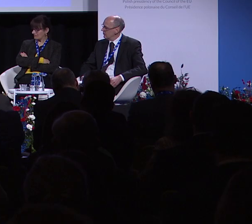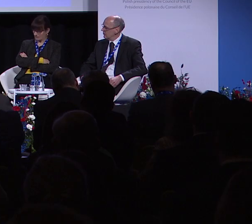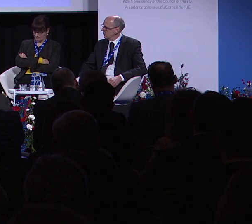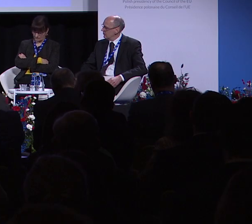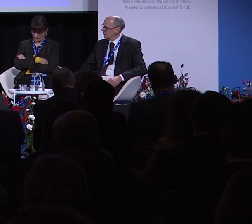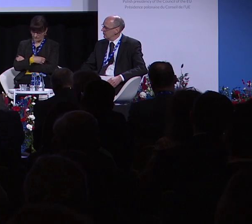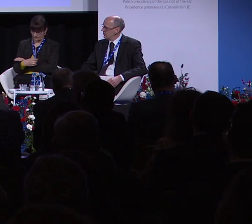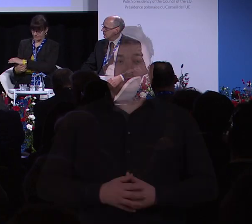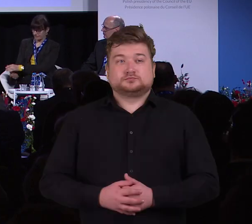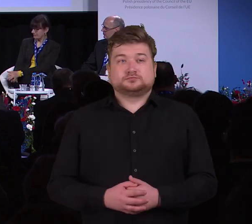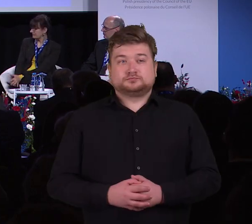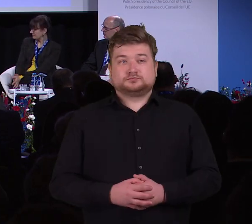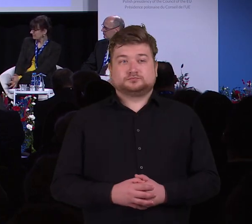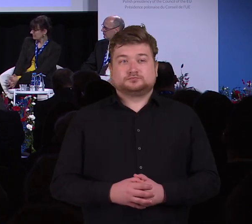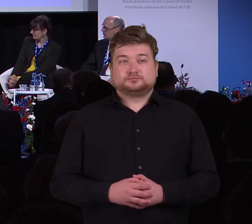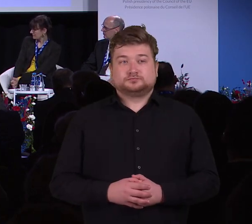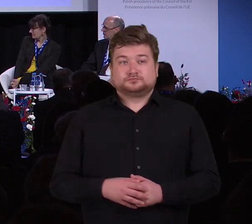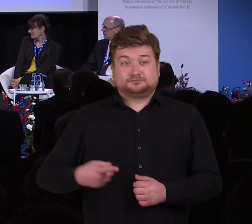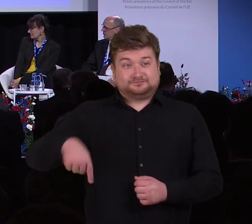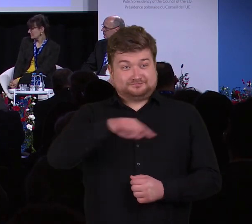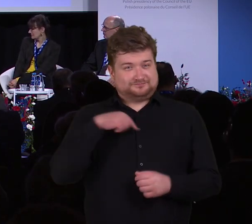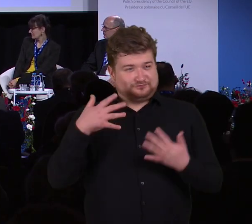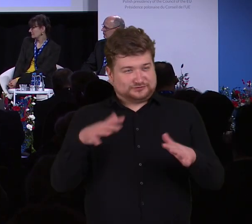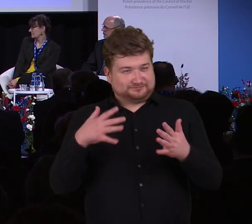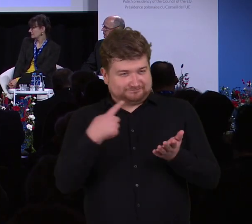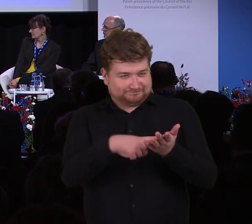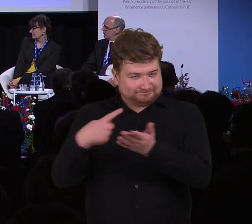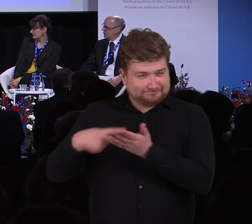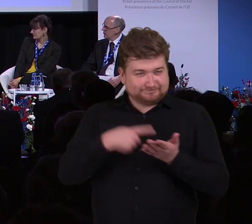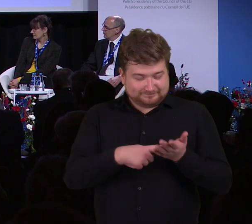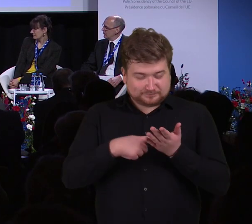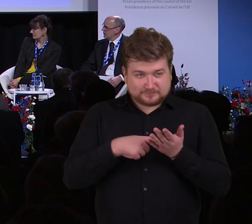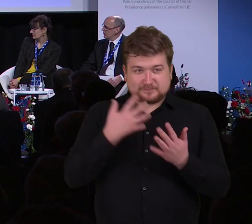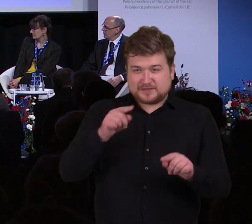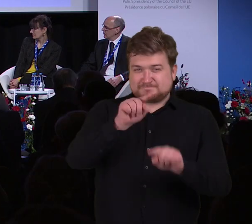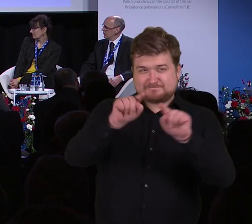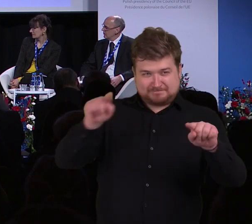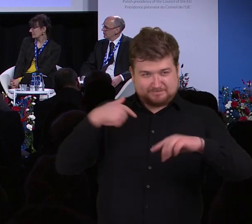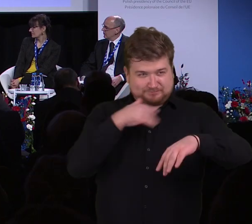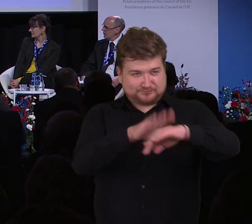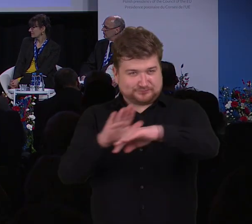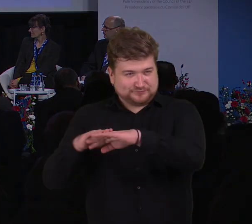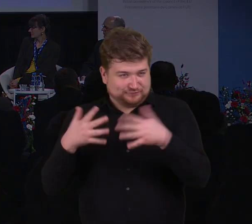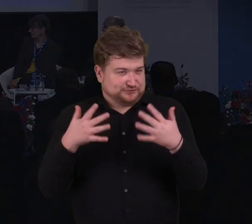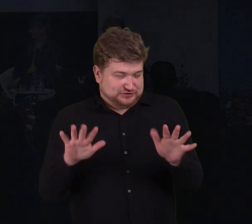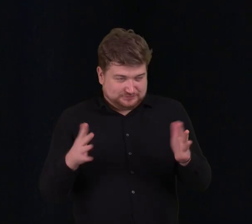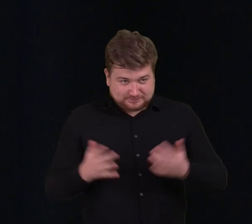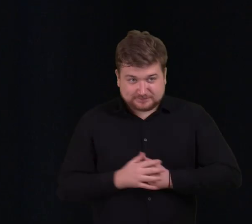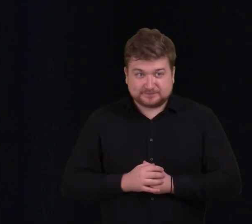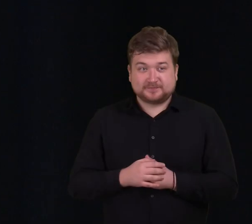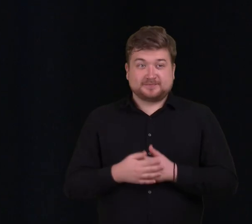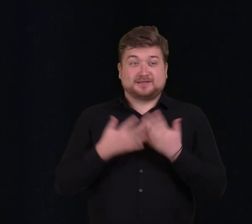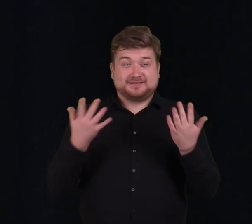mentioned to you that all of those challenges and regarding capacity, what are your